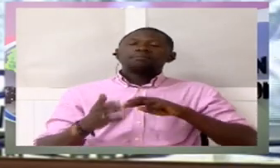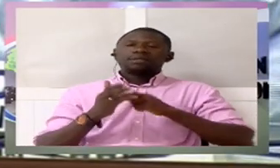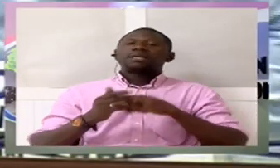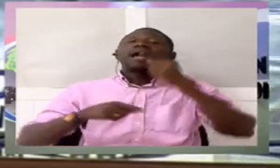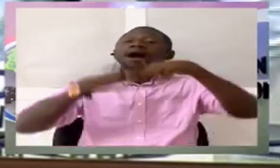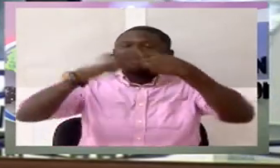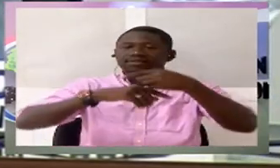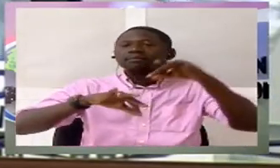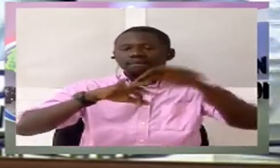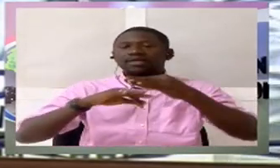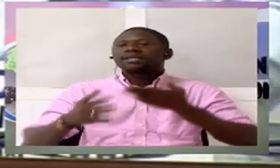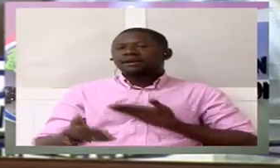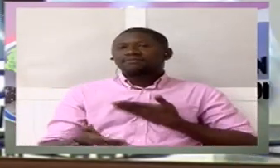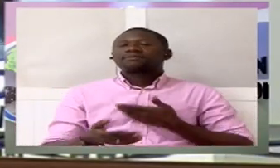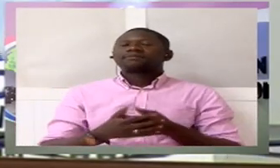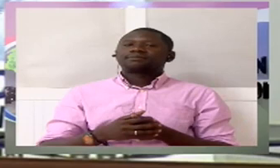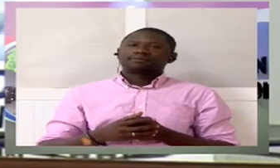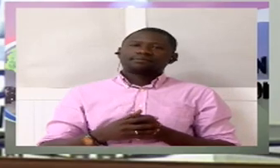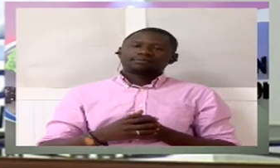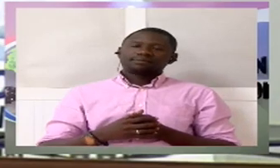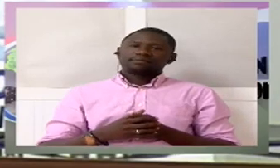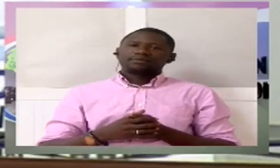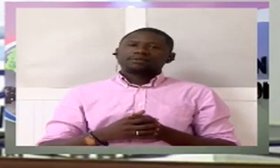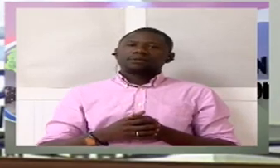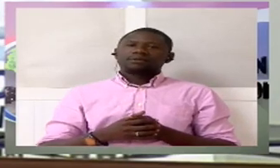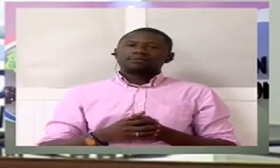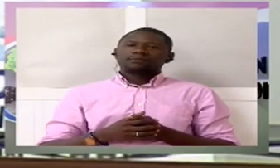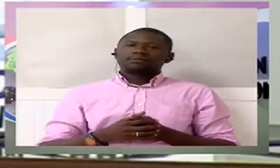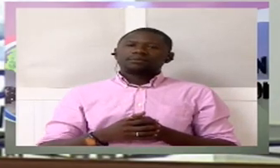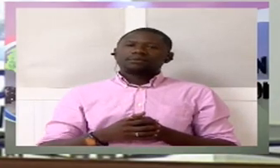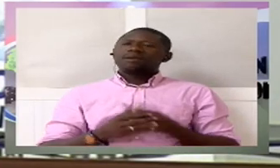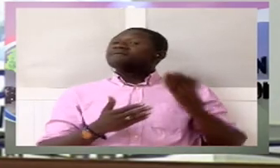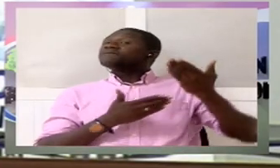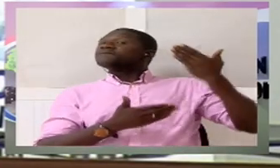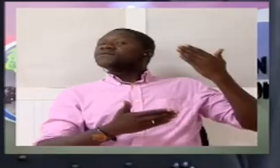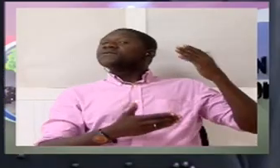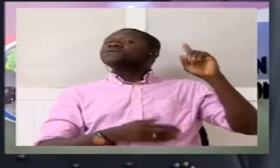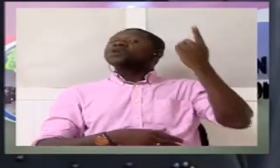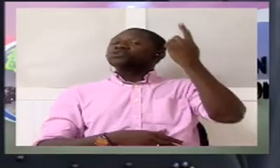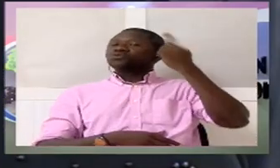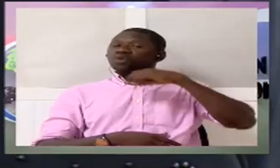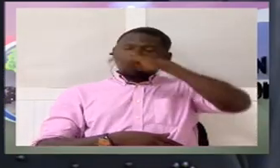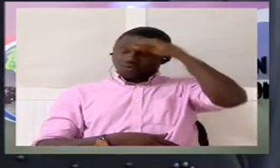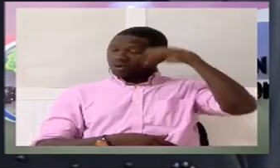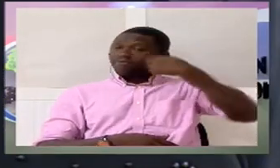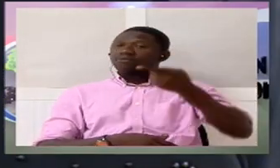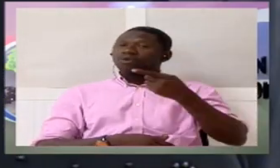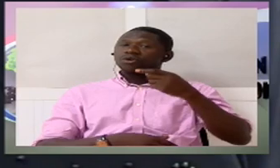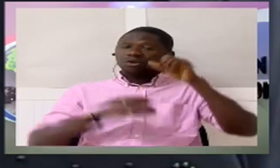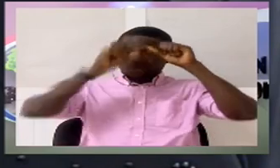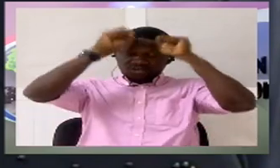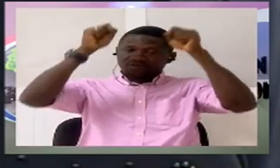So, Baba was, initially he was working for government, fisheries